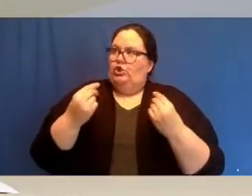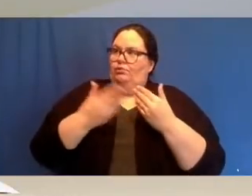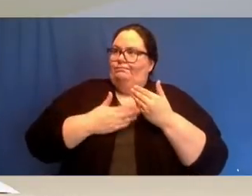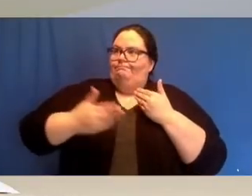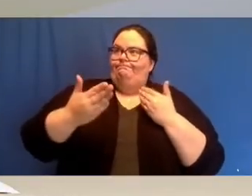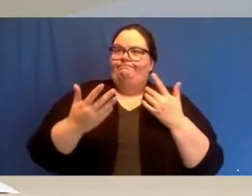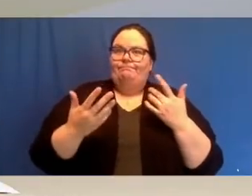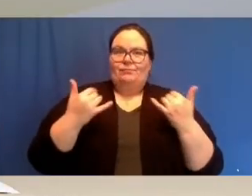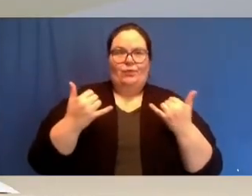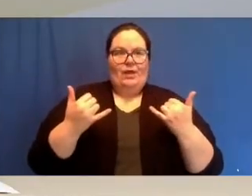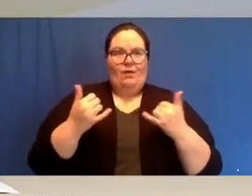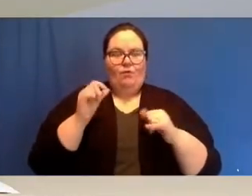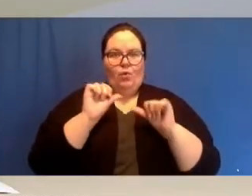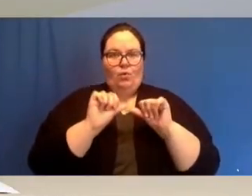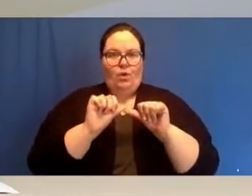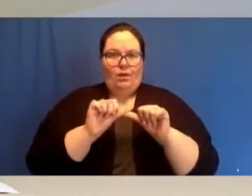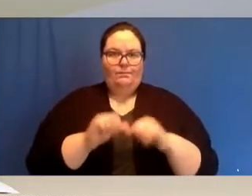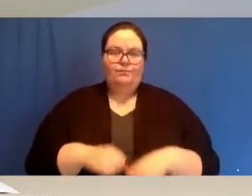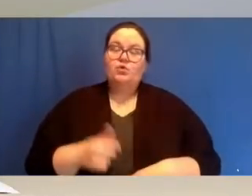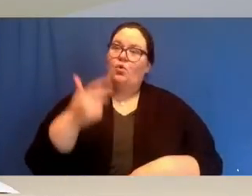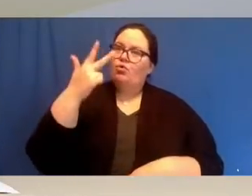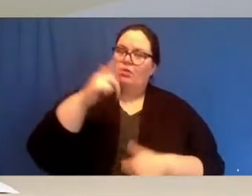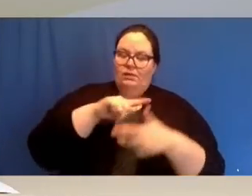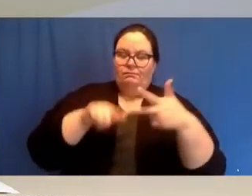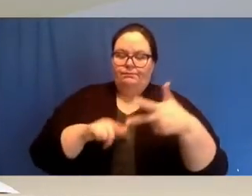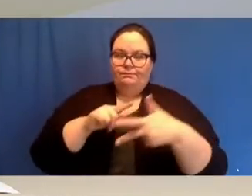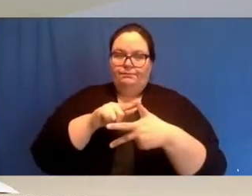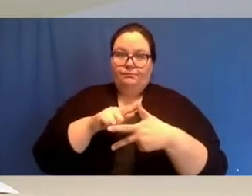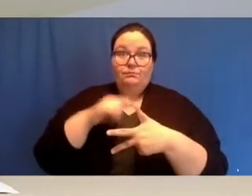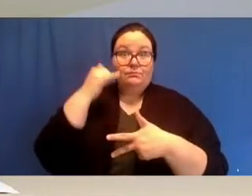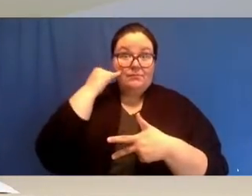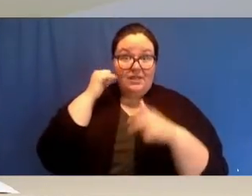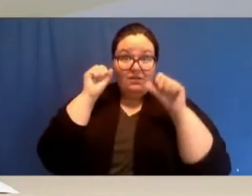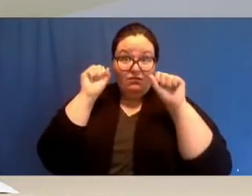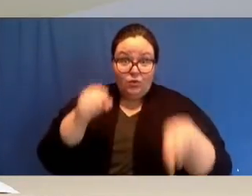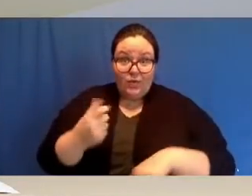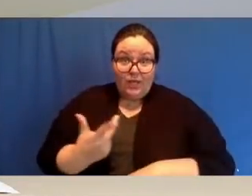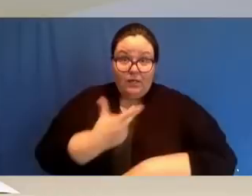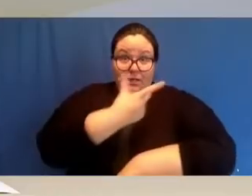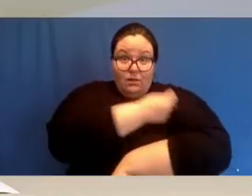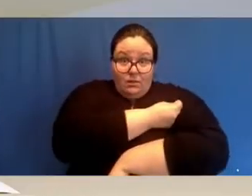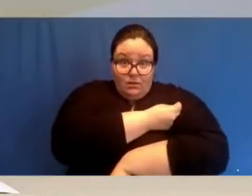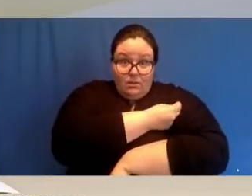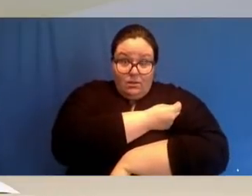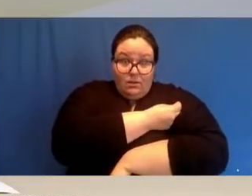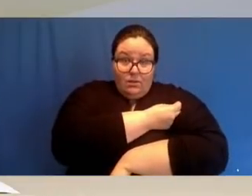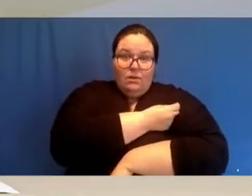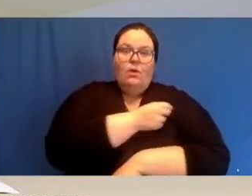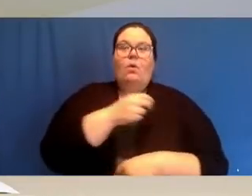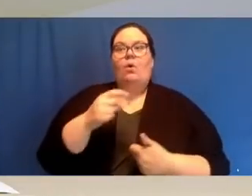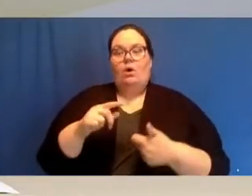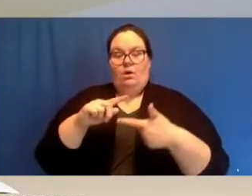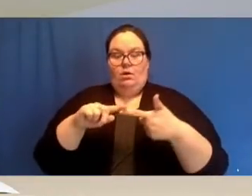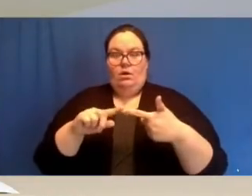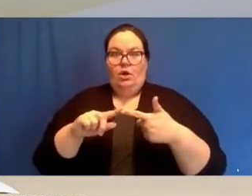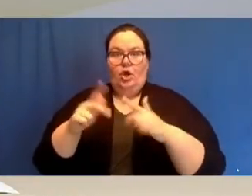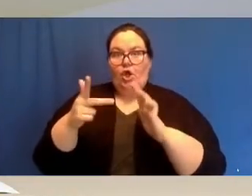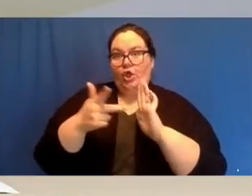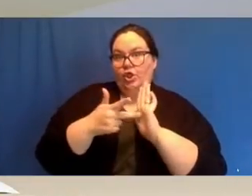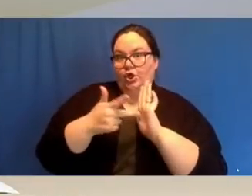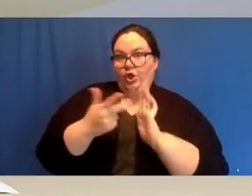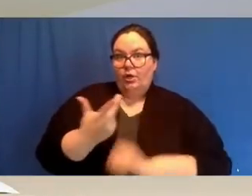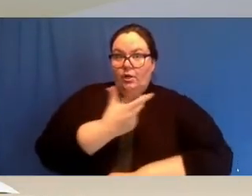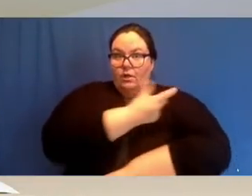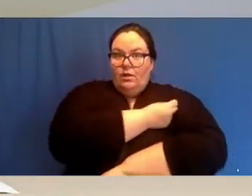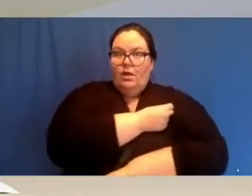I'd like to reinforce 3 messages. If you're eligible to be immunized or eligible for a booster 6 months after